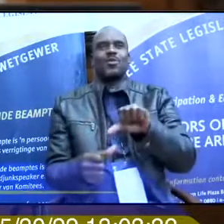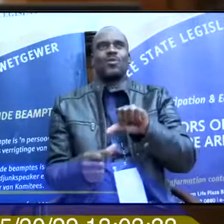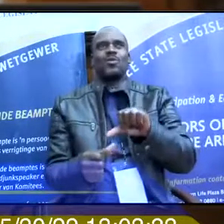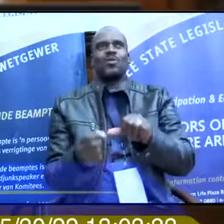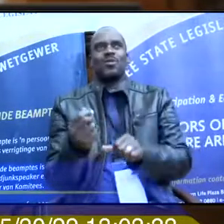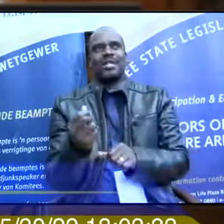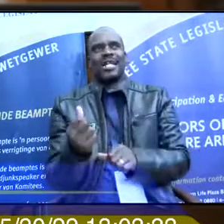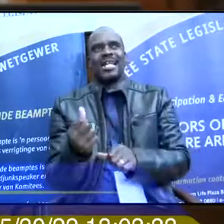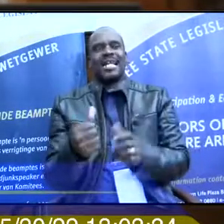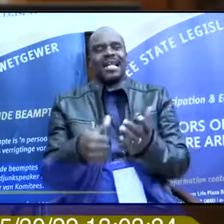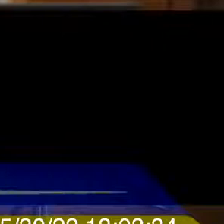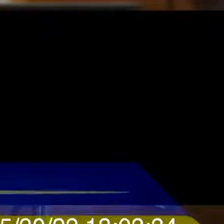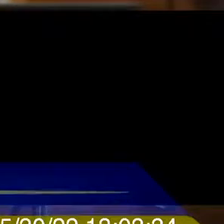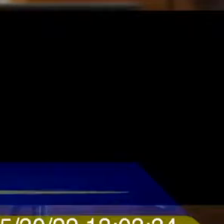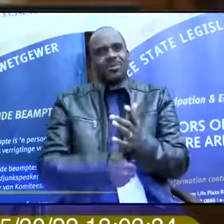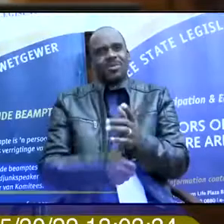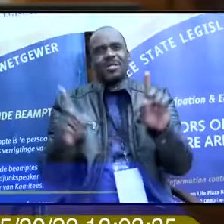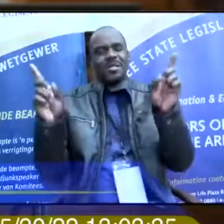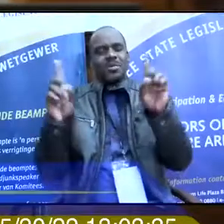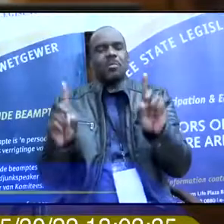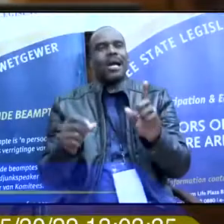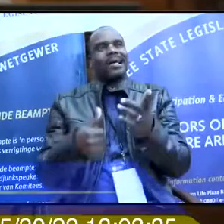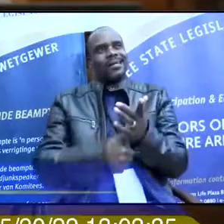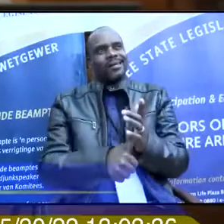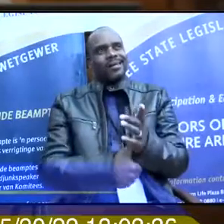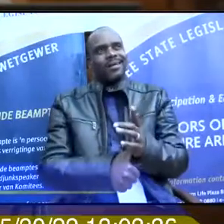special grants to the unemployed